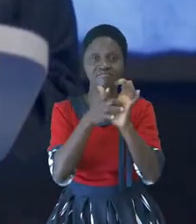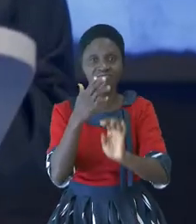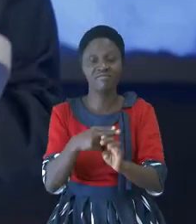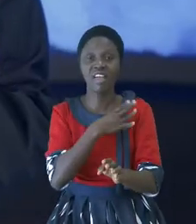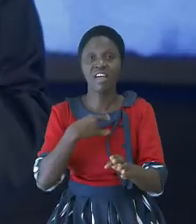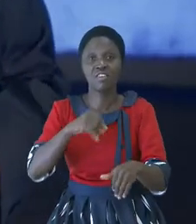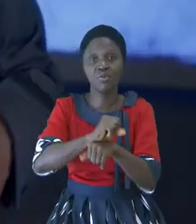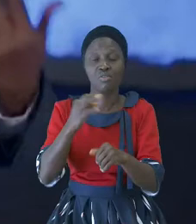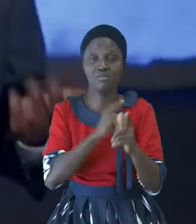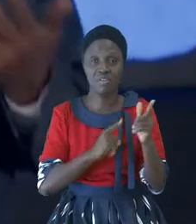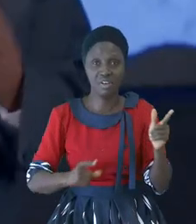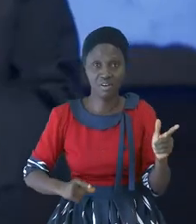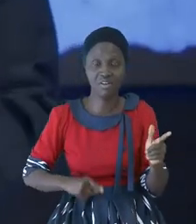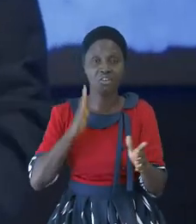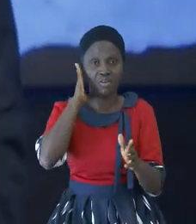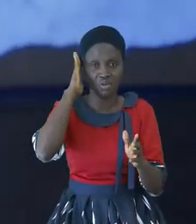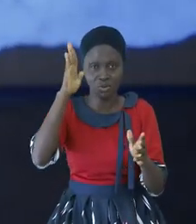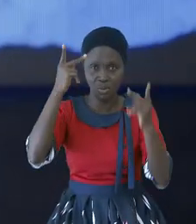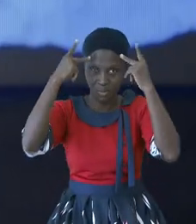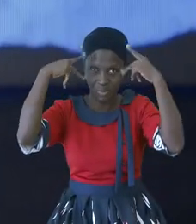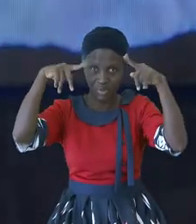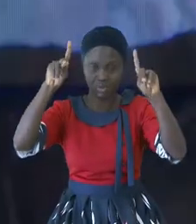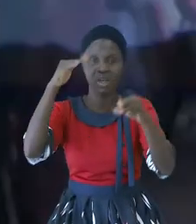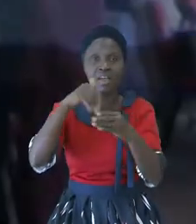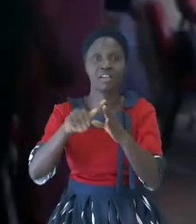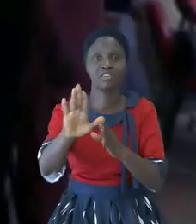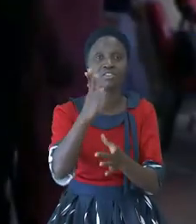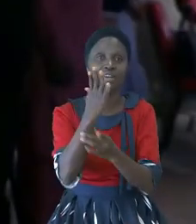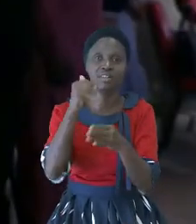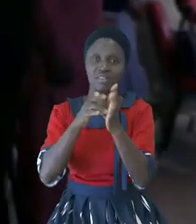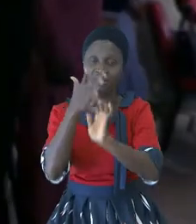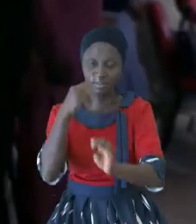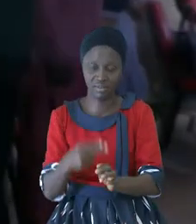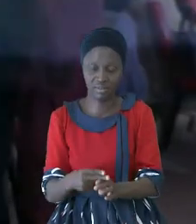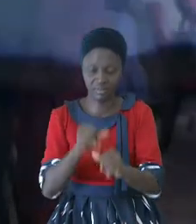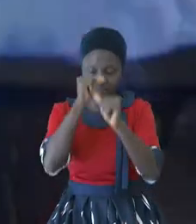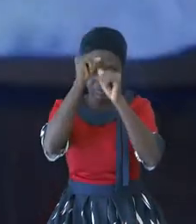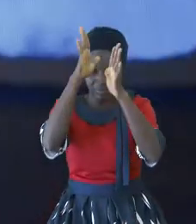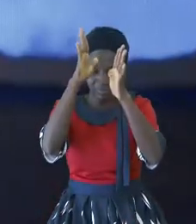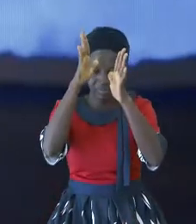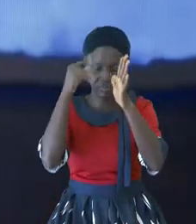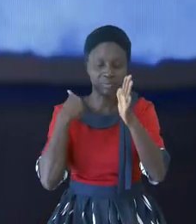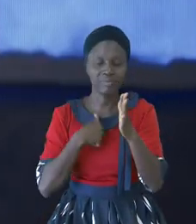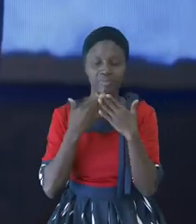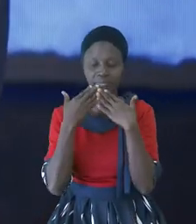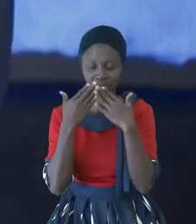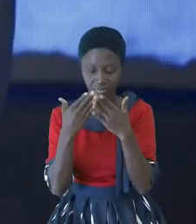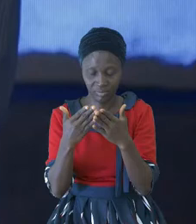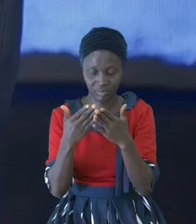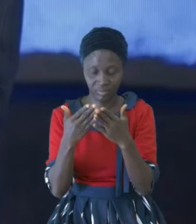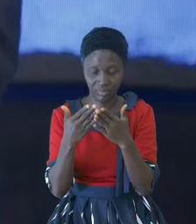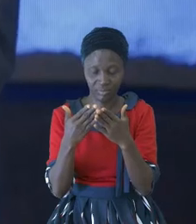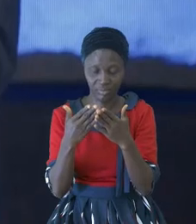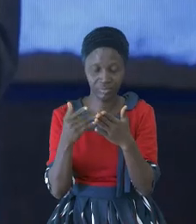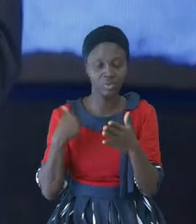your calling will prosper in your hand. Father, we thank you.